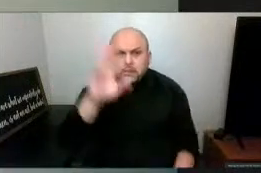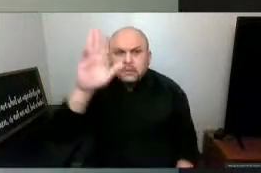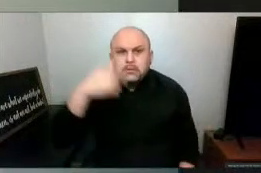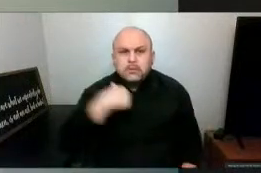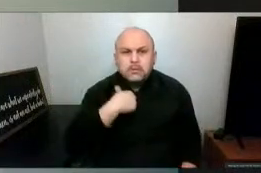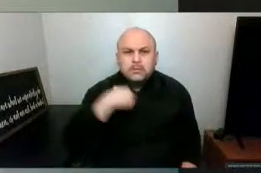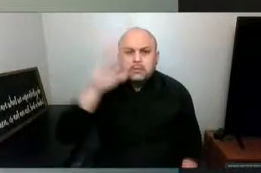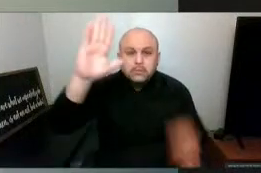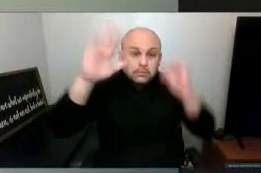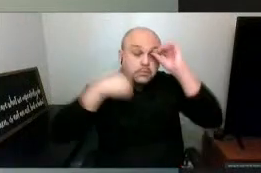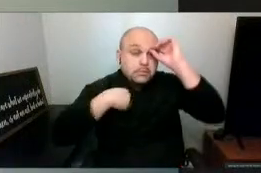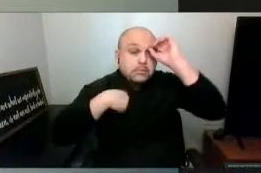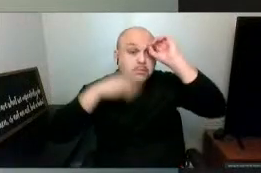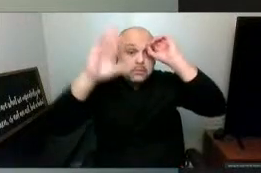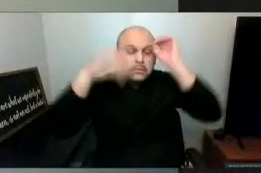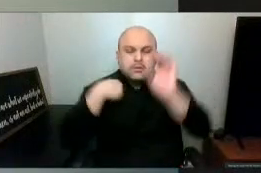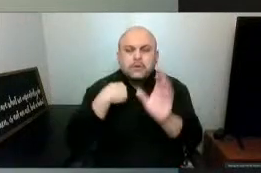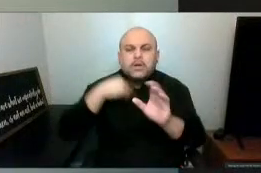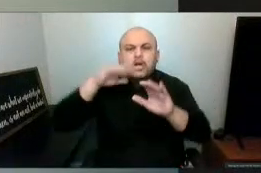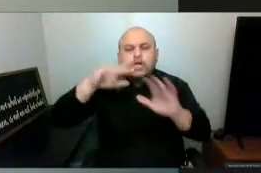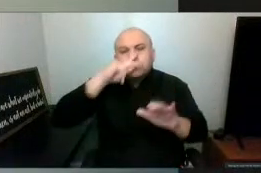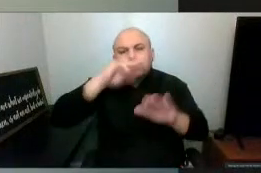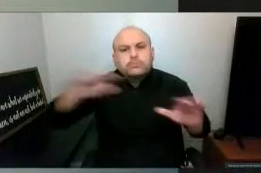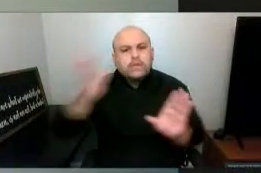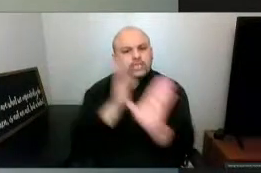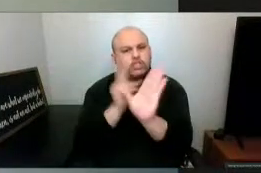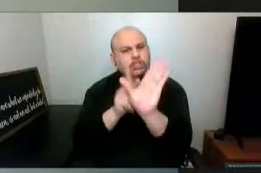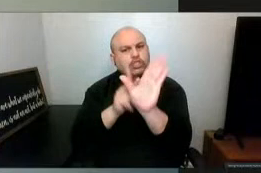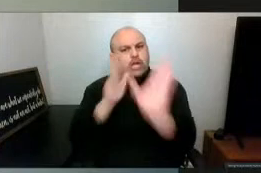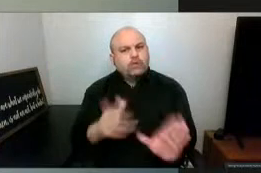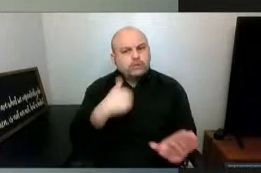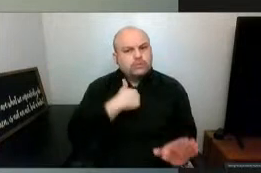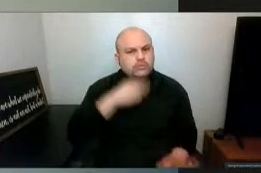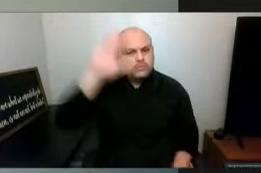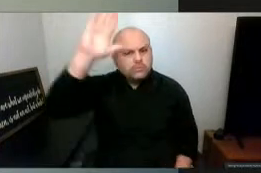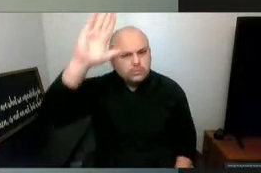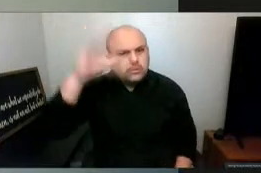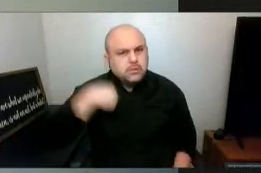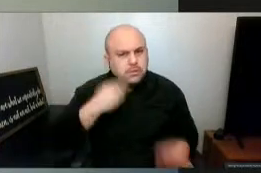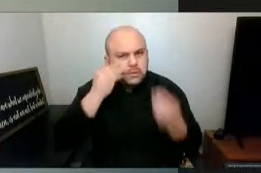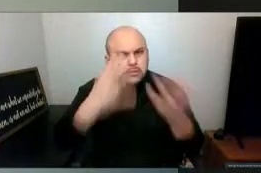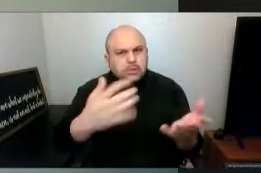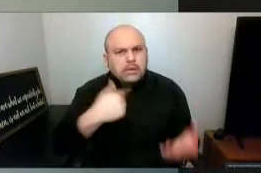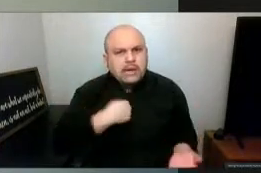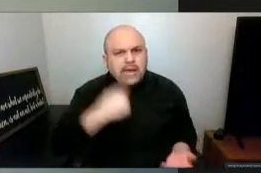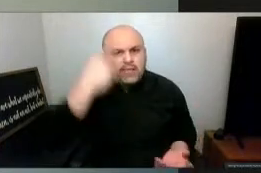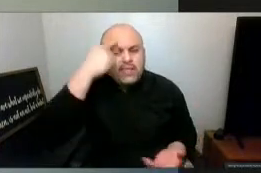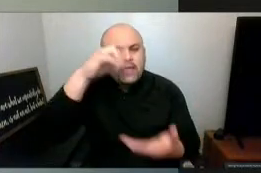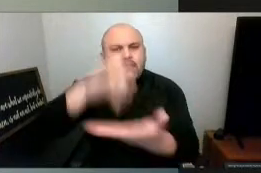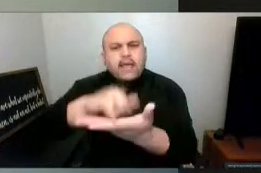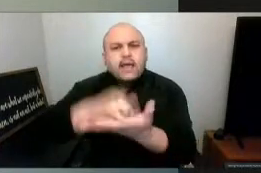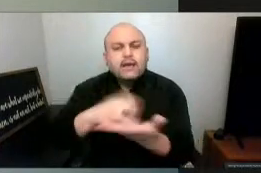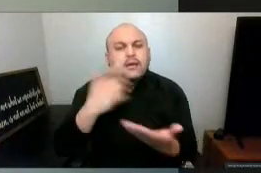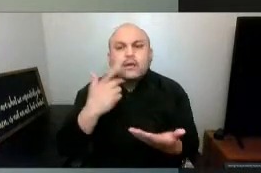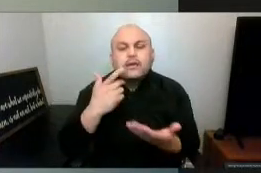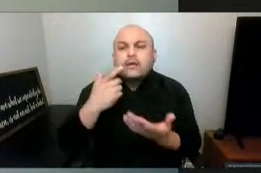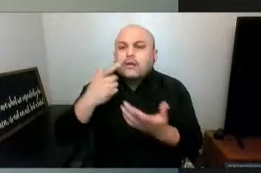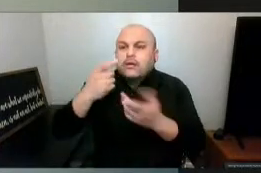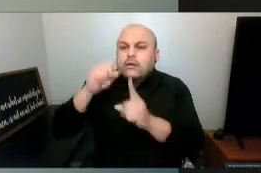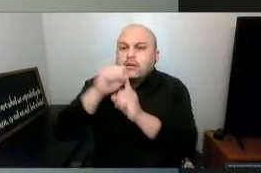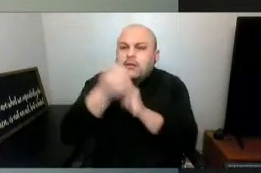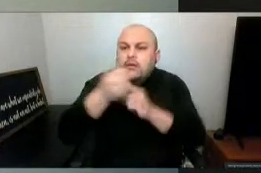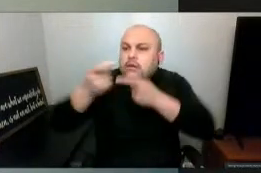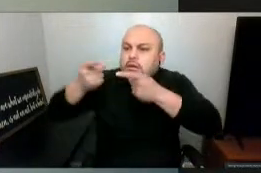adolescent psychiatrist now, and you know, so to say that I think, you know, the dynamics around this are